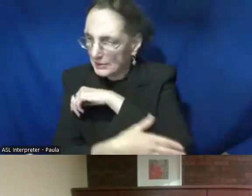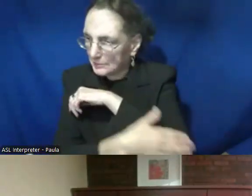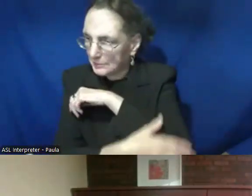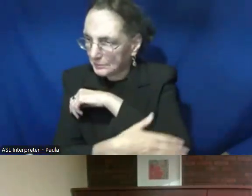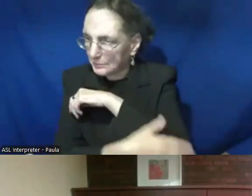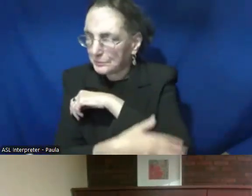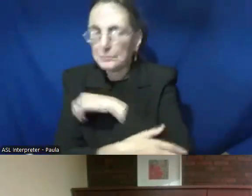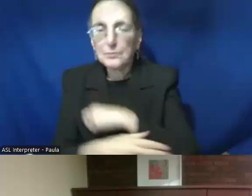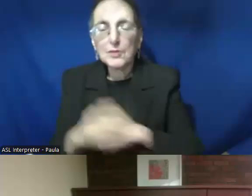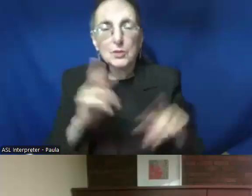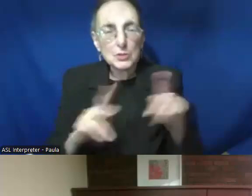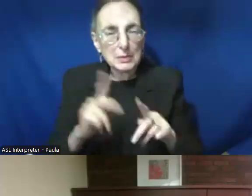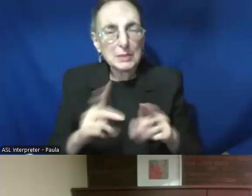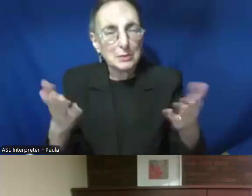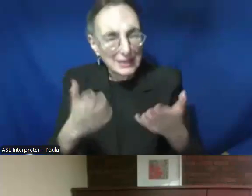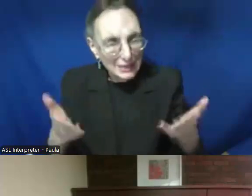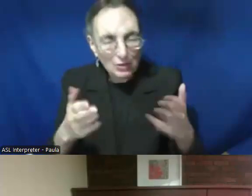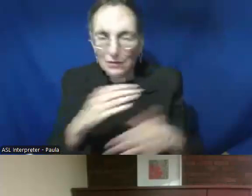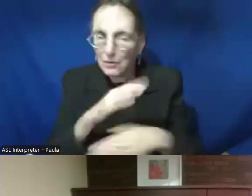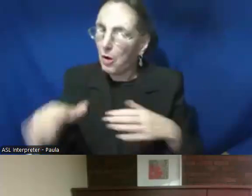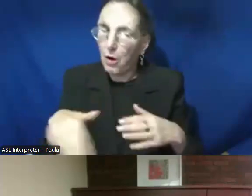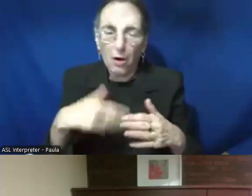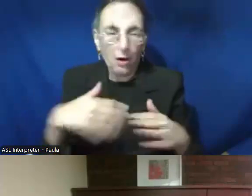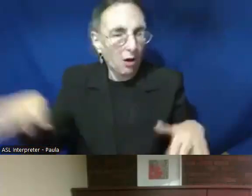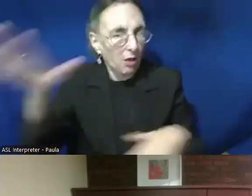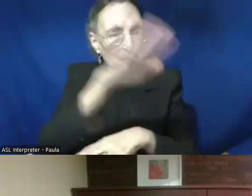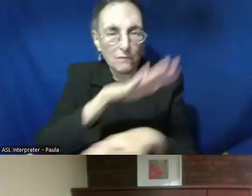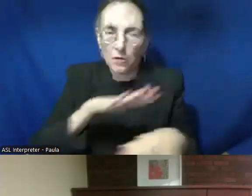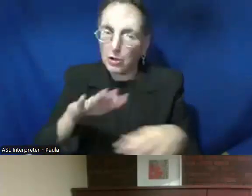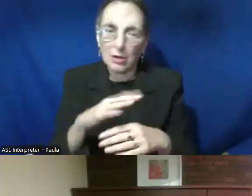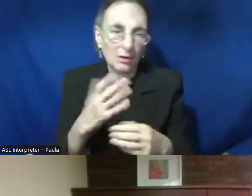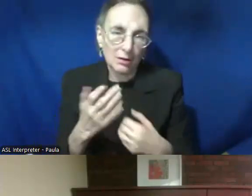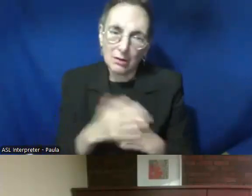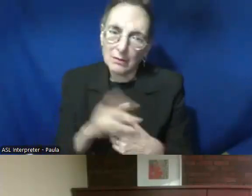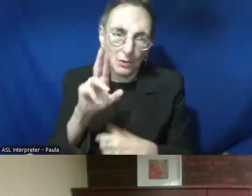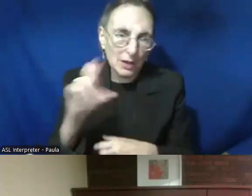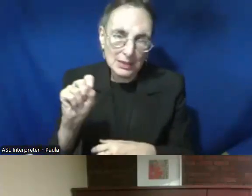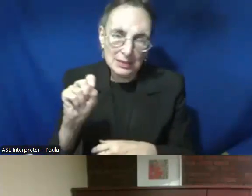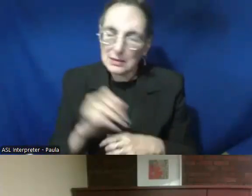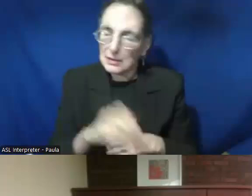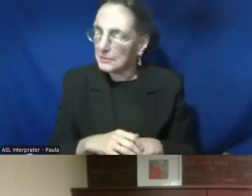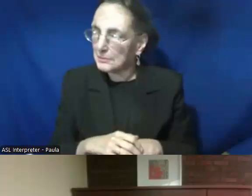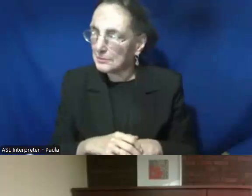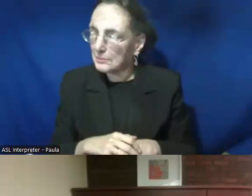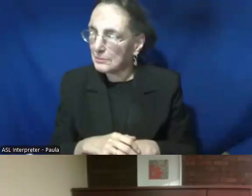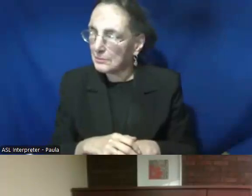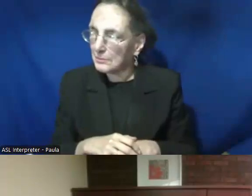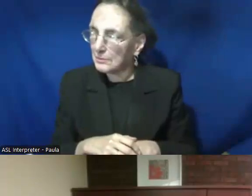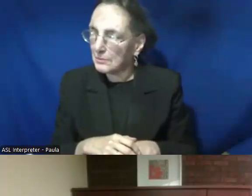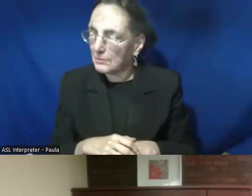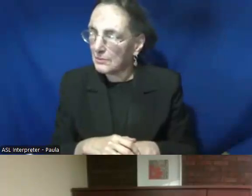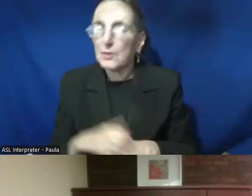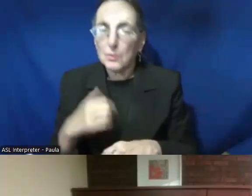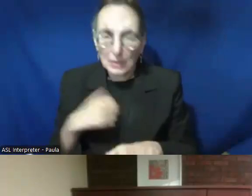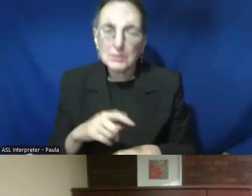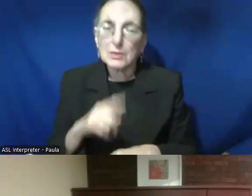the nation, and McLean County, Bloomington Normal is not considered rural, but we have some very